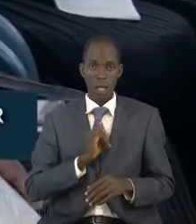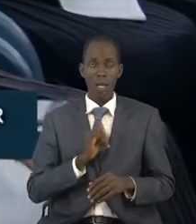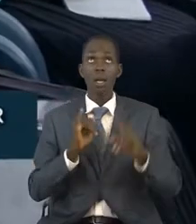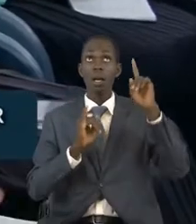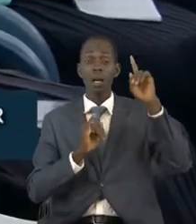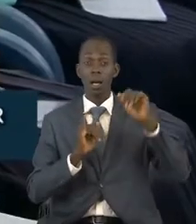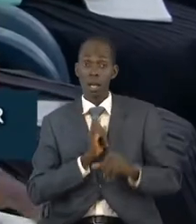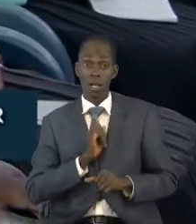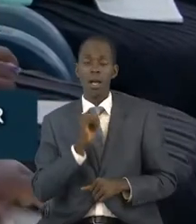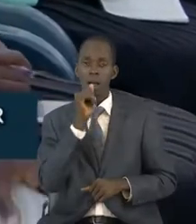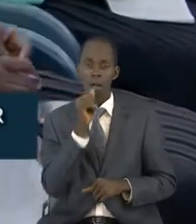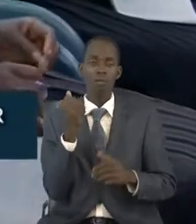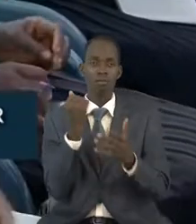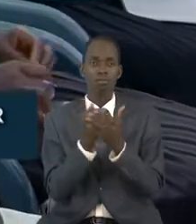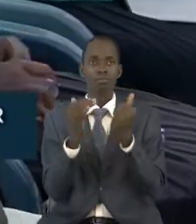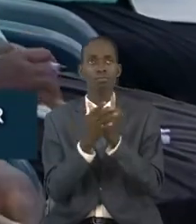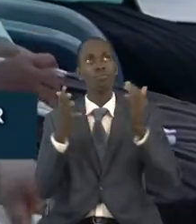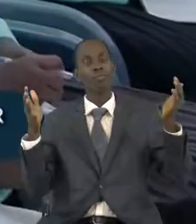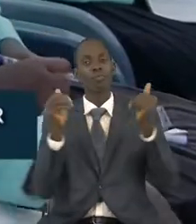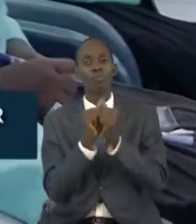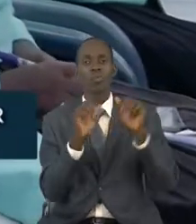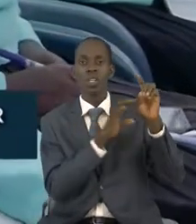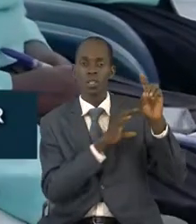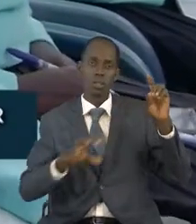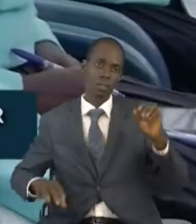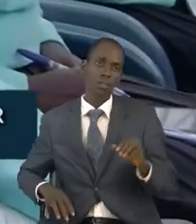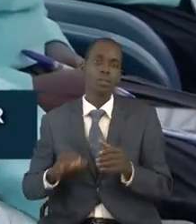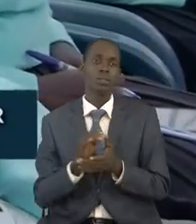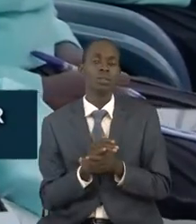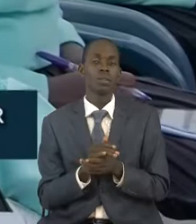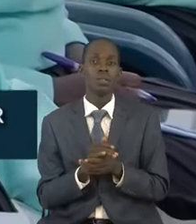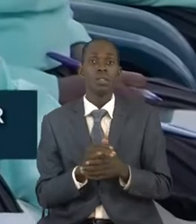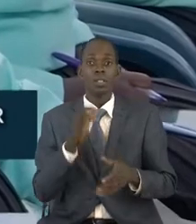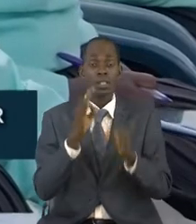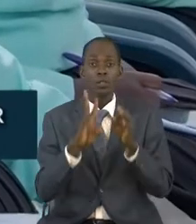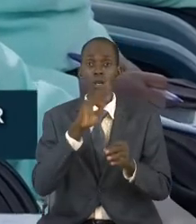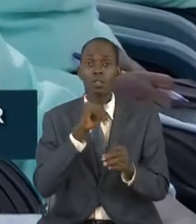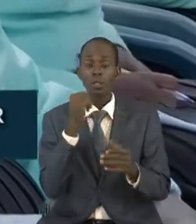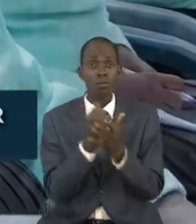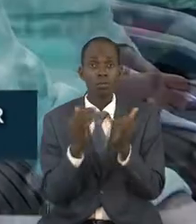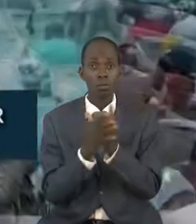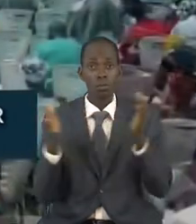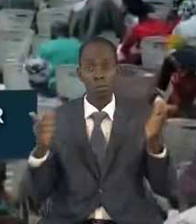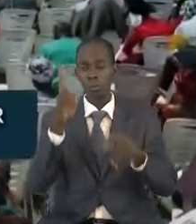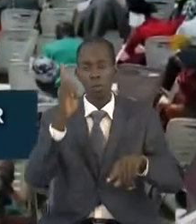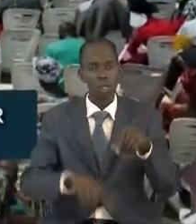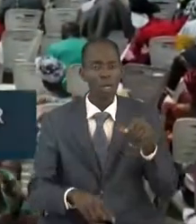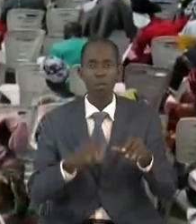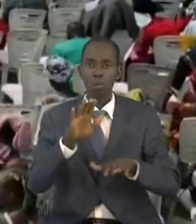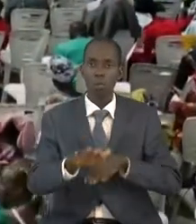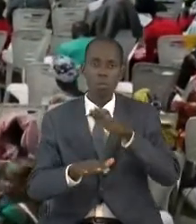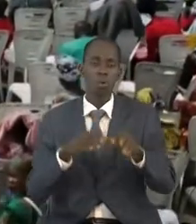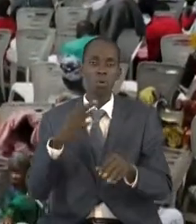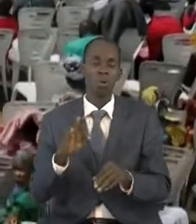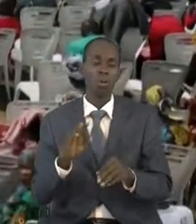Christ. Unless ego is crucified, you cannot walk like Christ. If you're full of